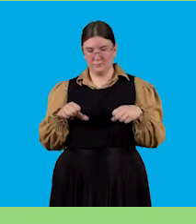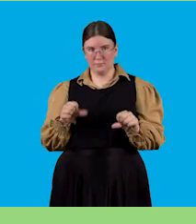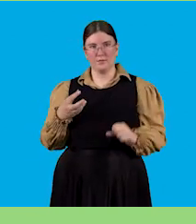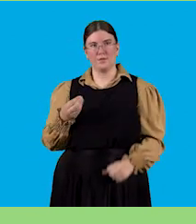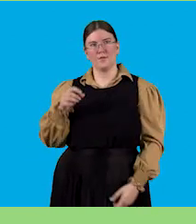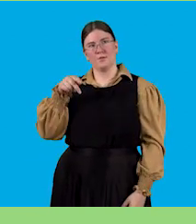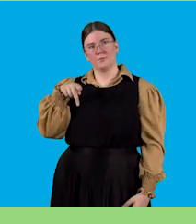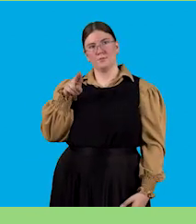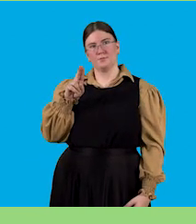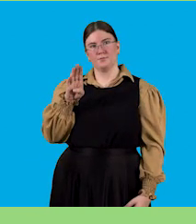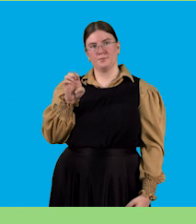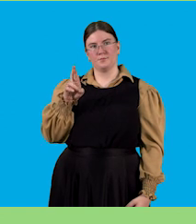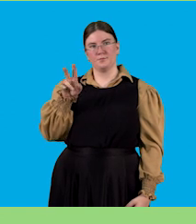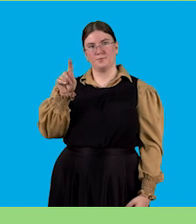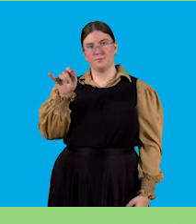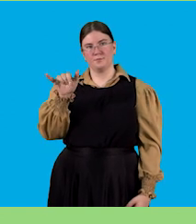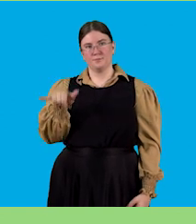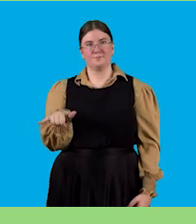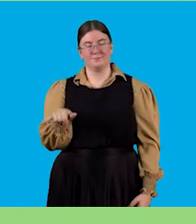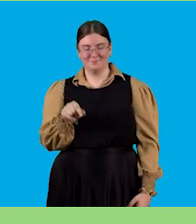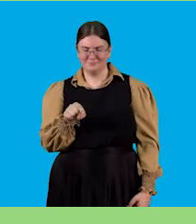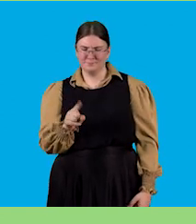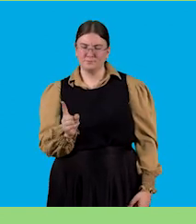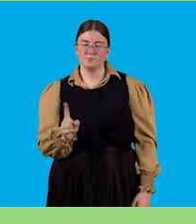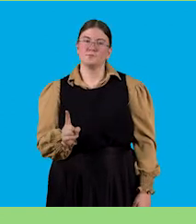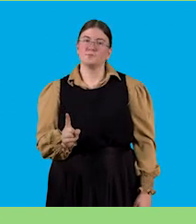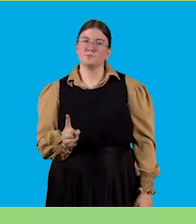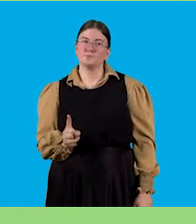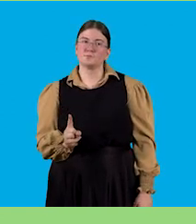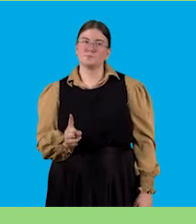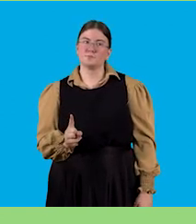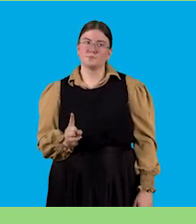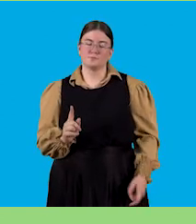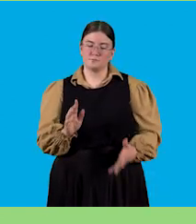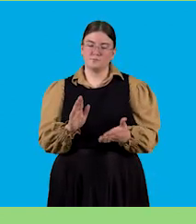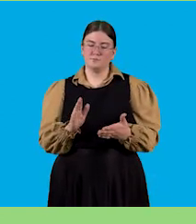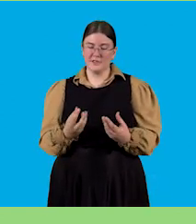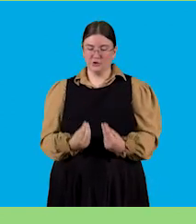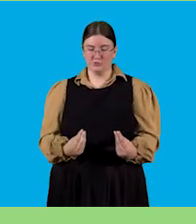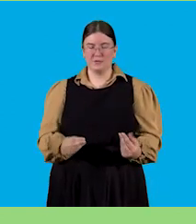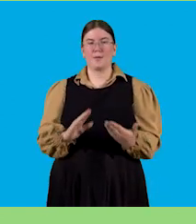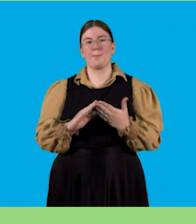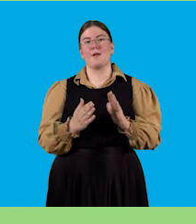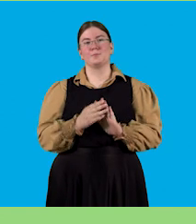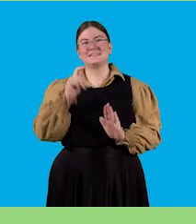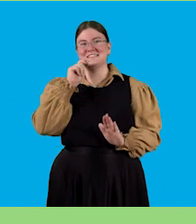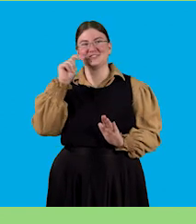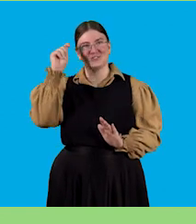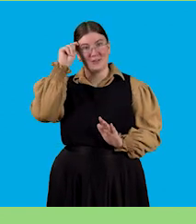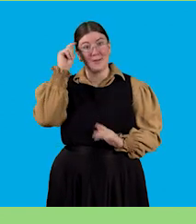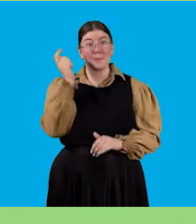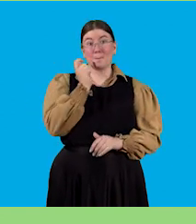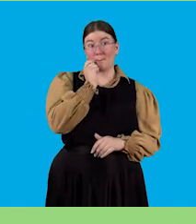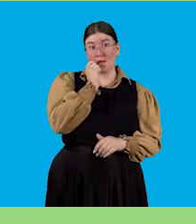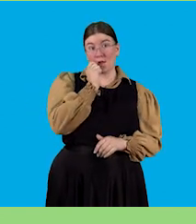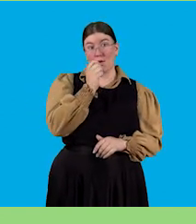Then next, we have puberty. Puberty is the stage in a life cycle when